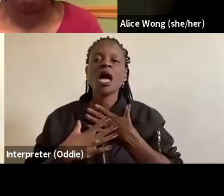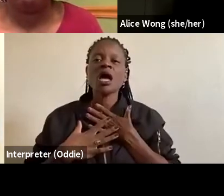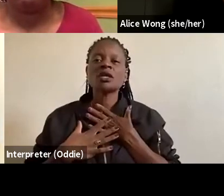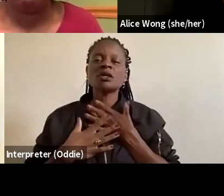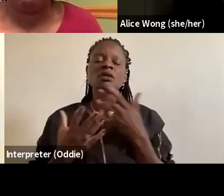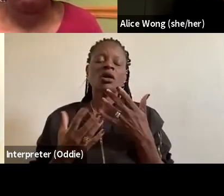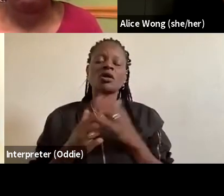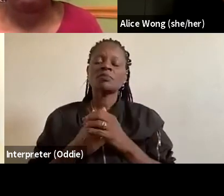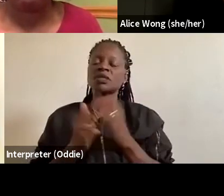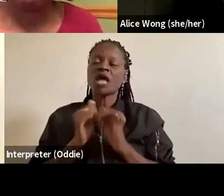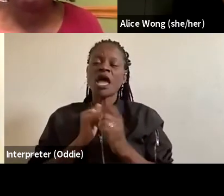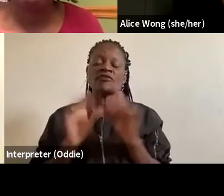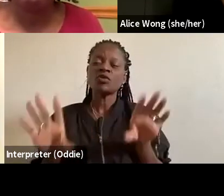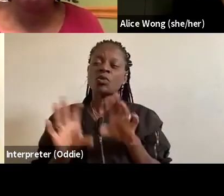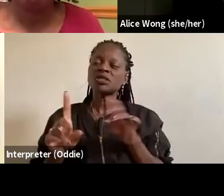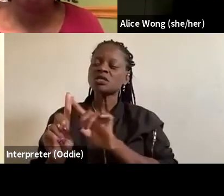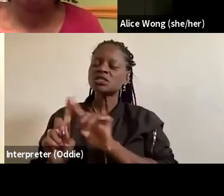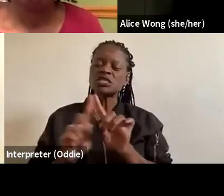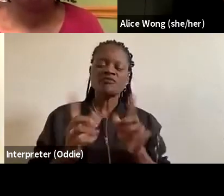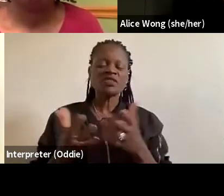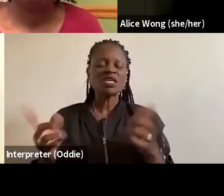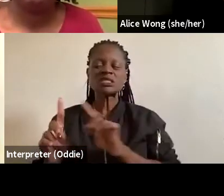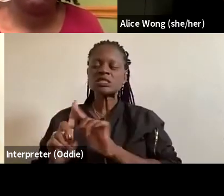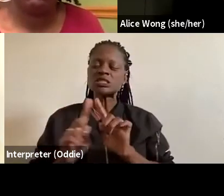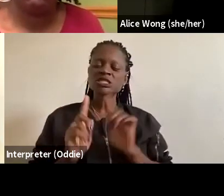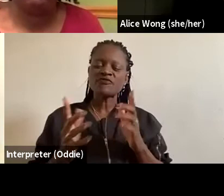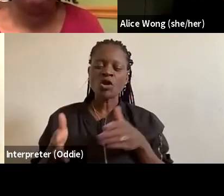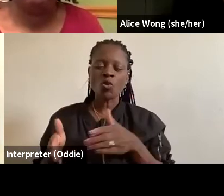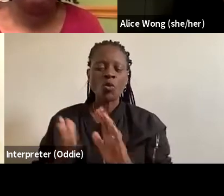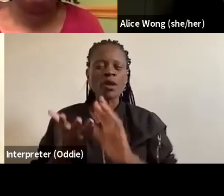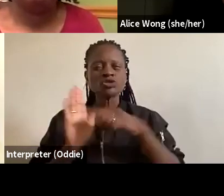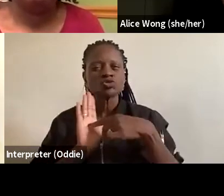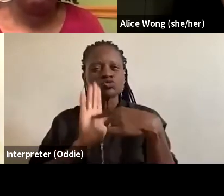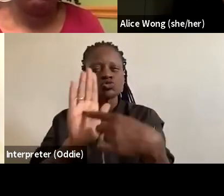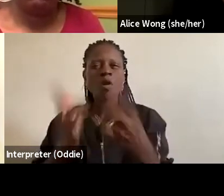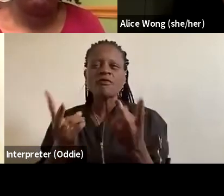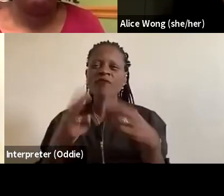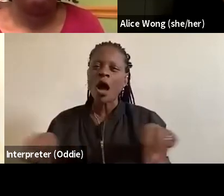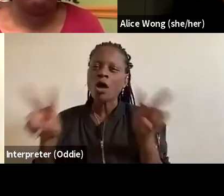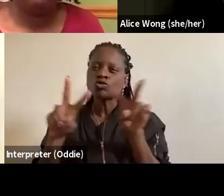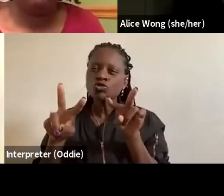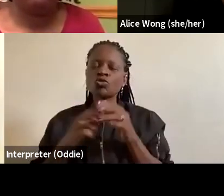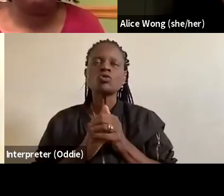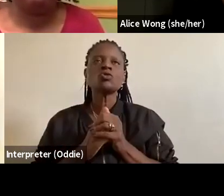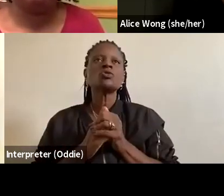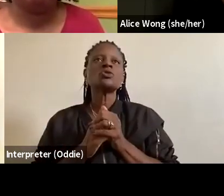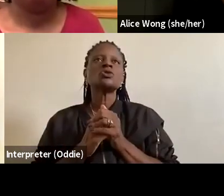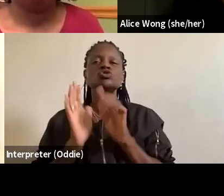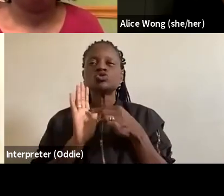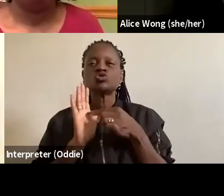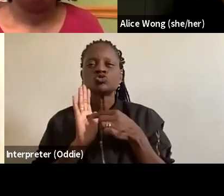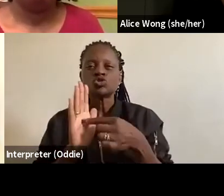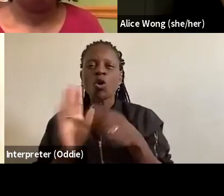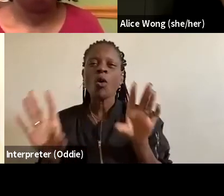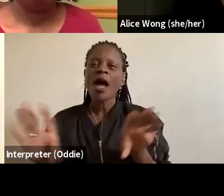all do different things in different ways to really show our values through our actions, not just through